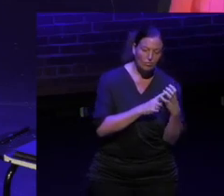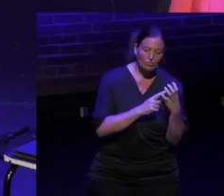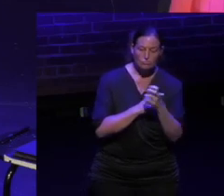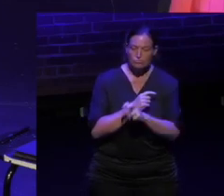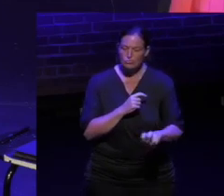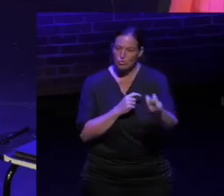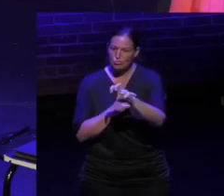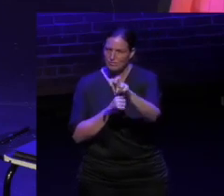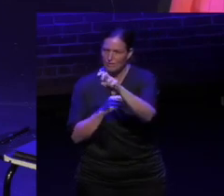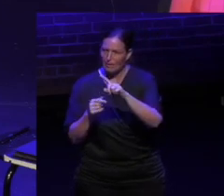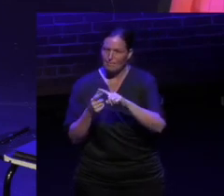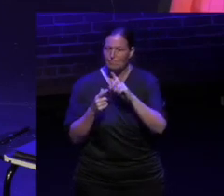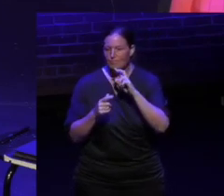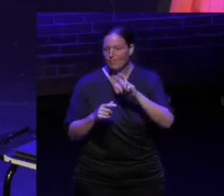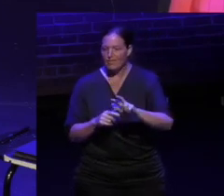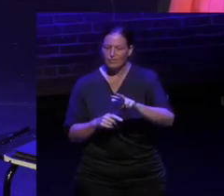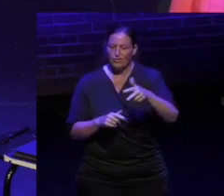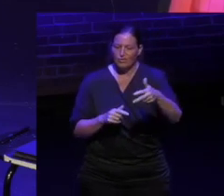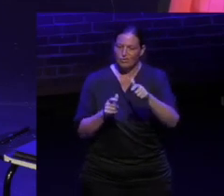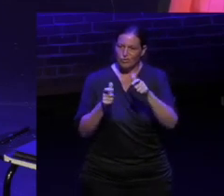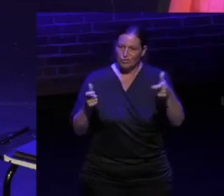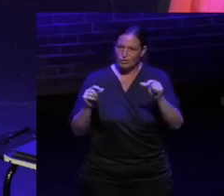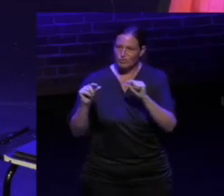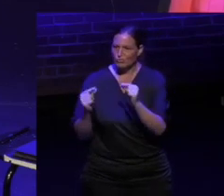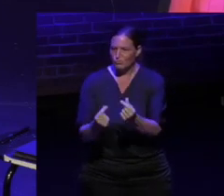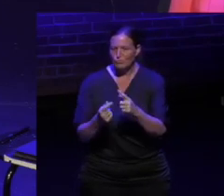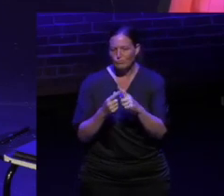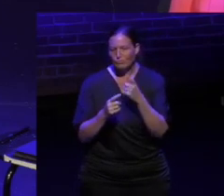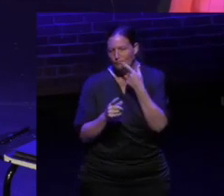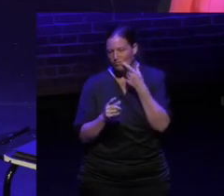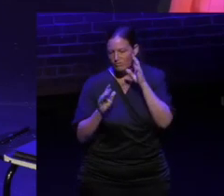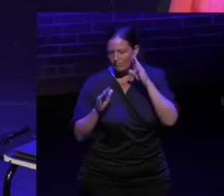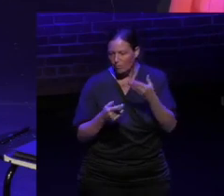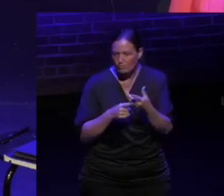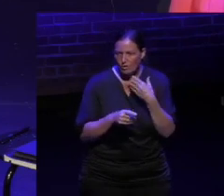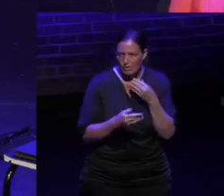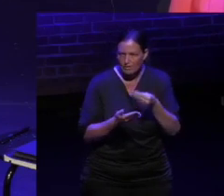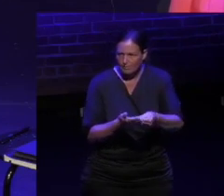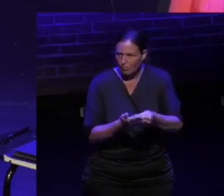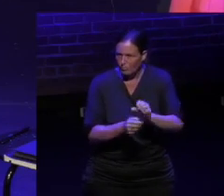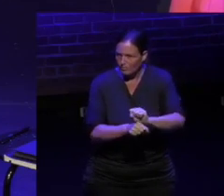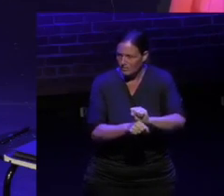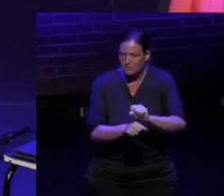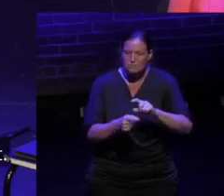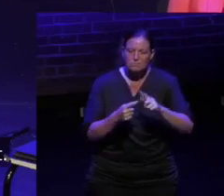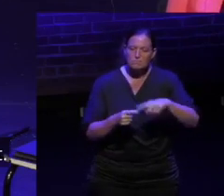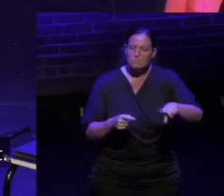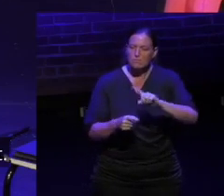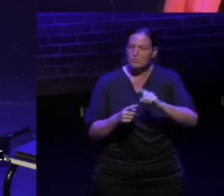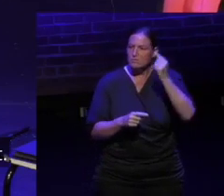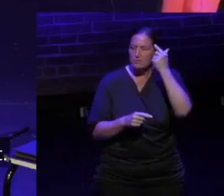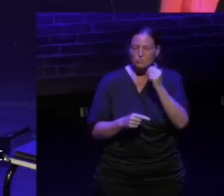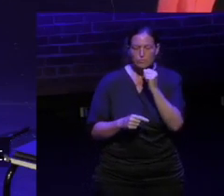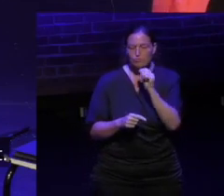sectors are our third largest sector by employment. So it is a very important economic engine for the state, and we shouldn't